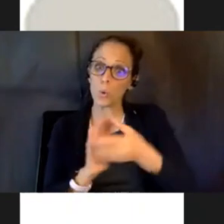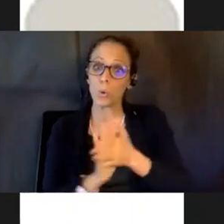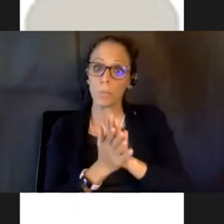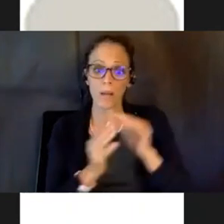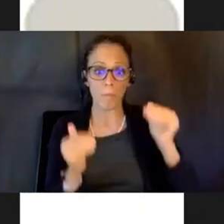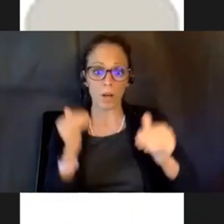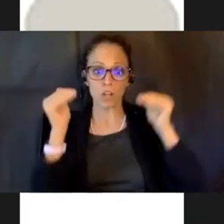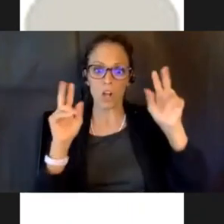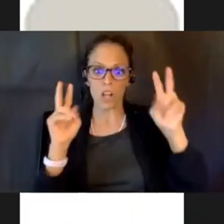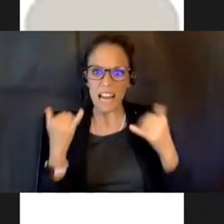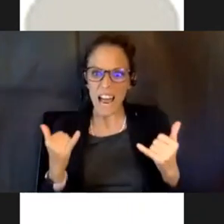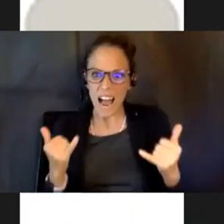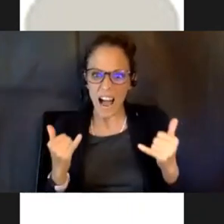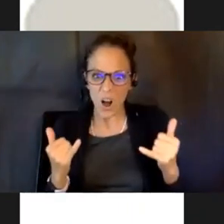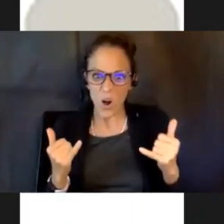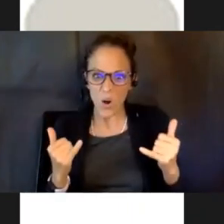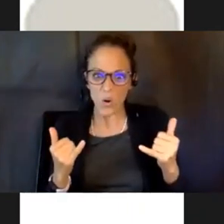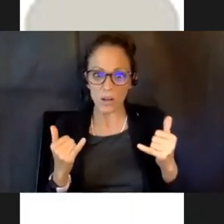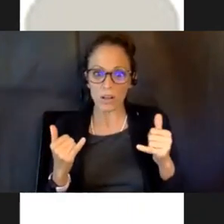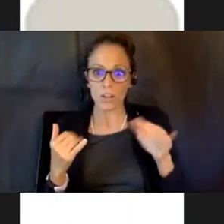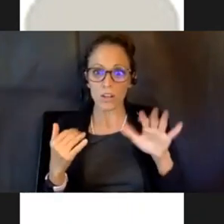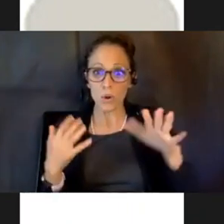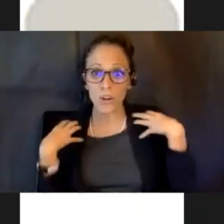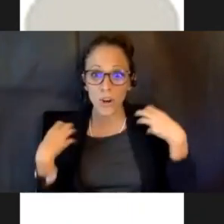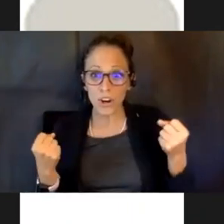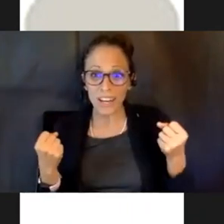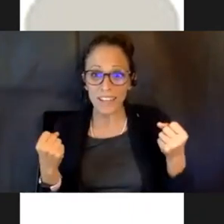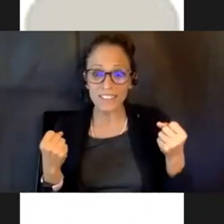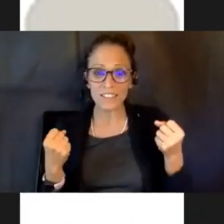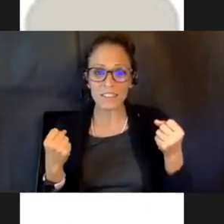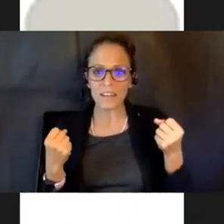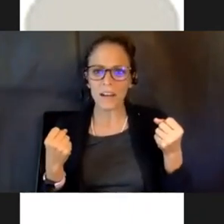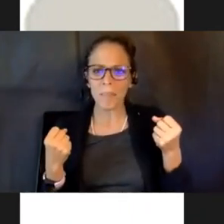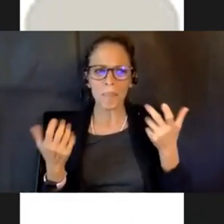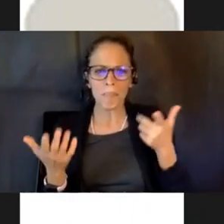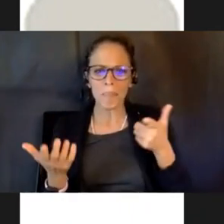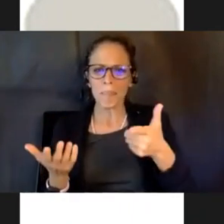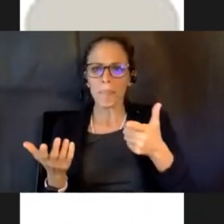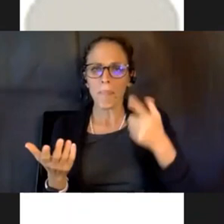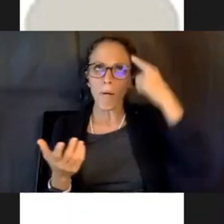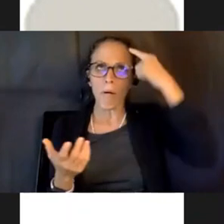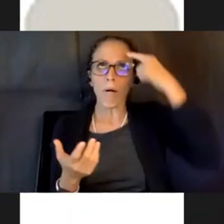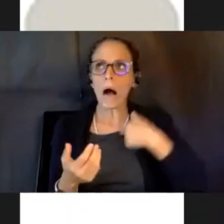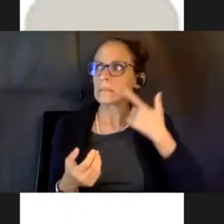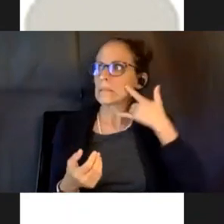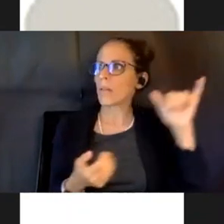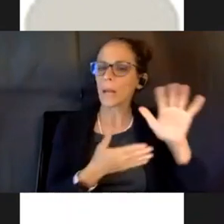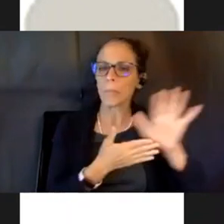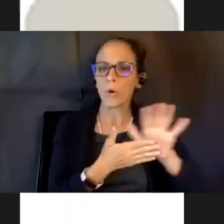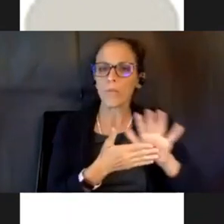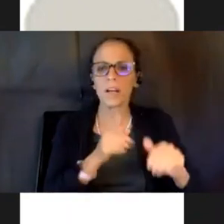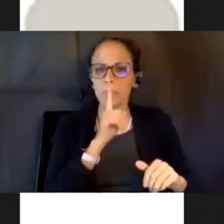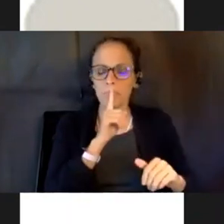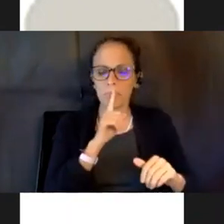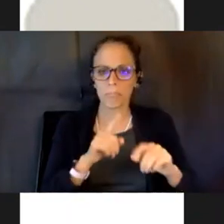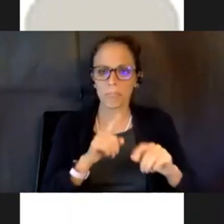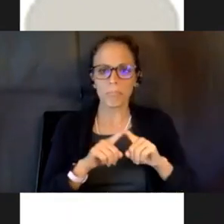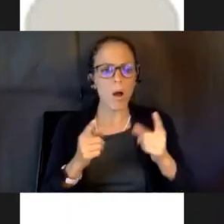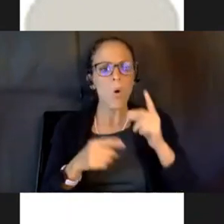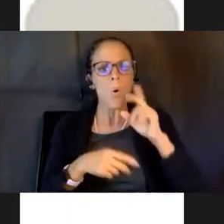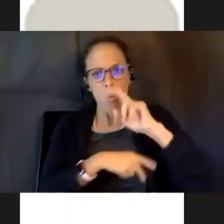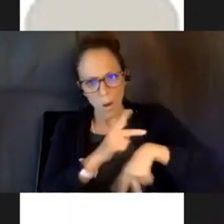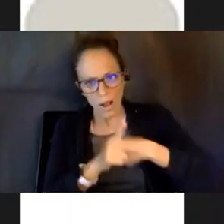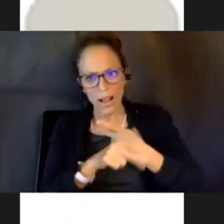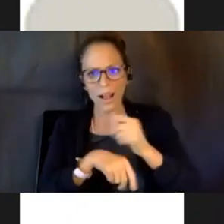not in some movie way, but in the way of what is the risk you're willing to take, because it is worth